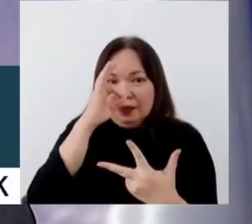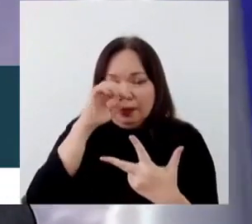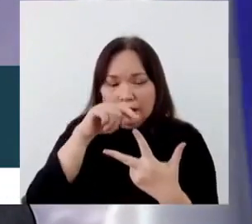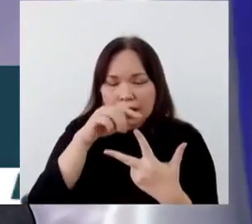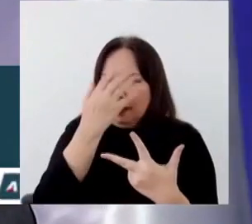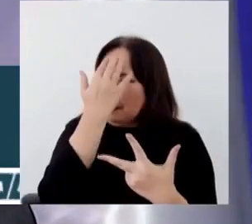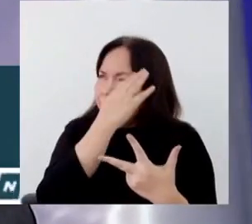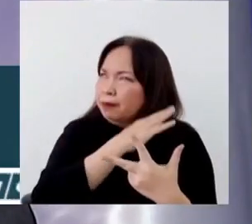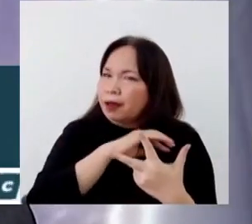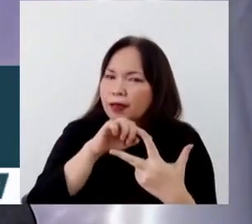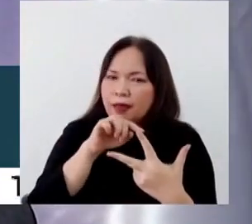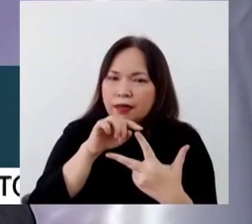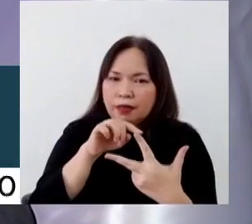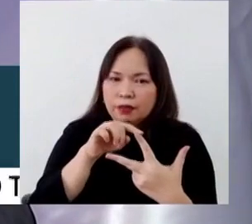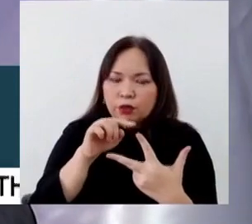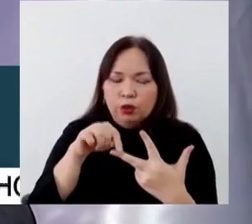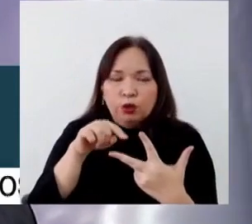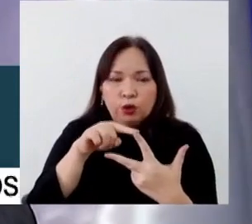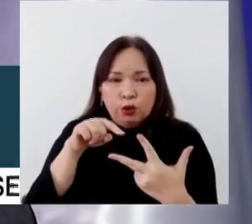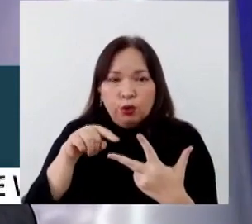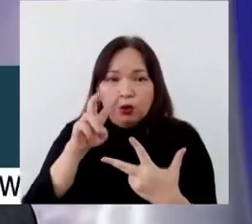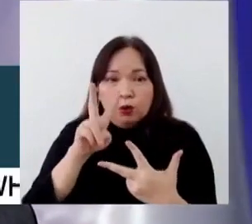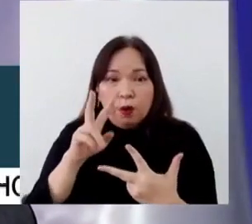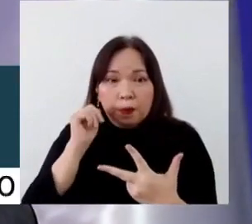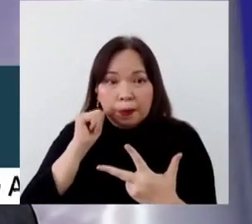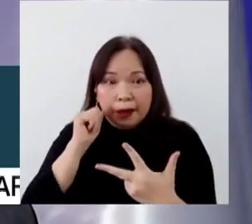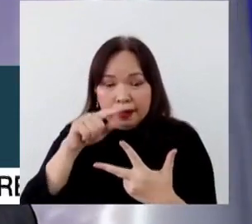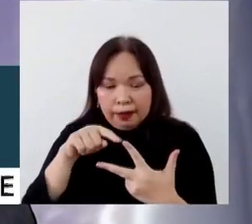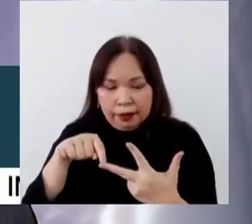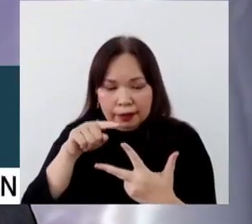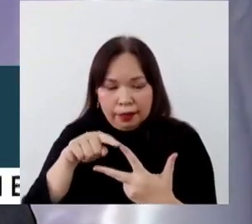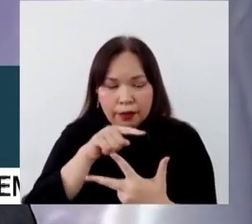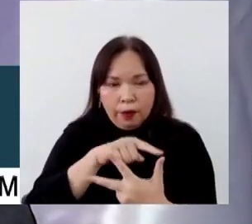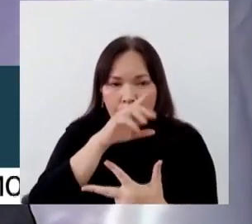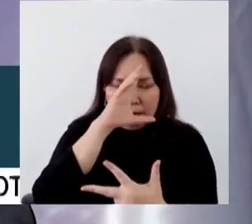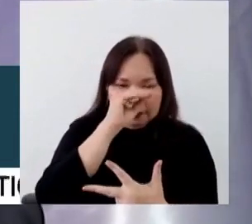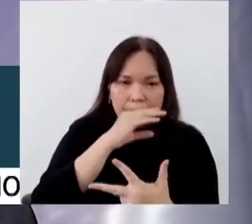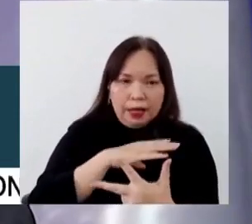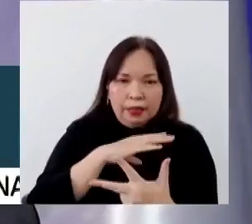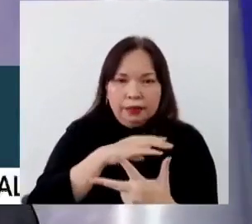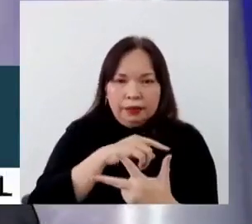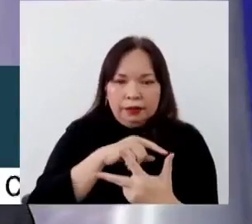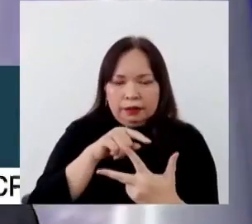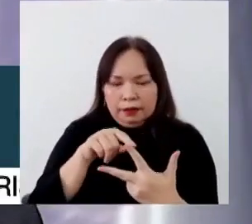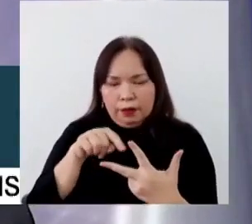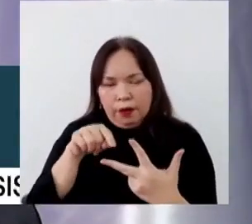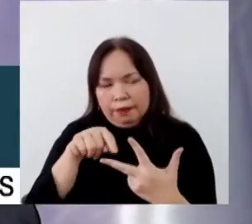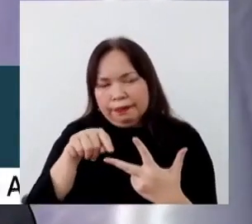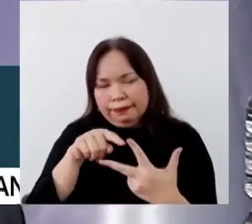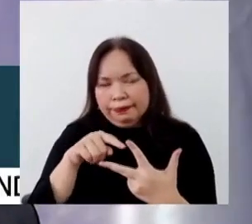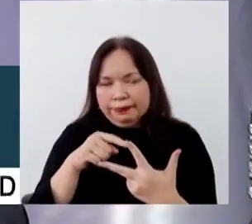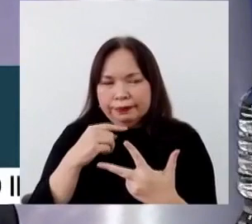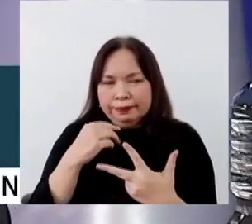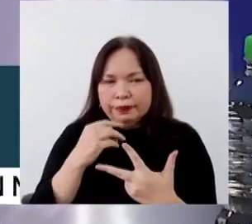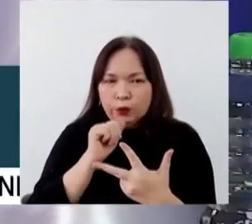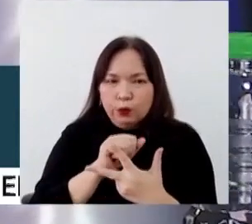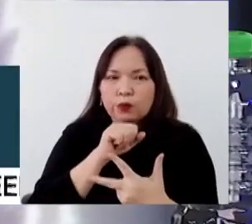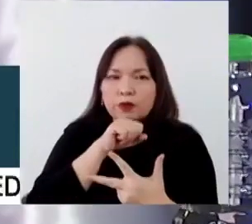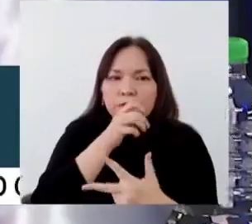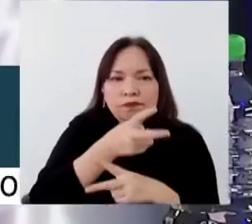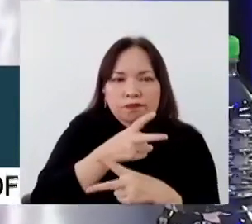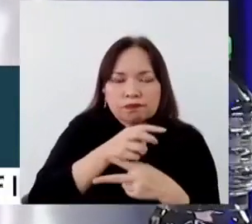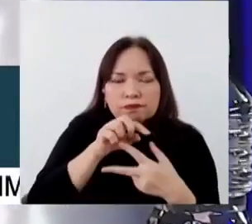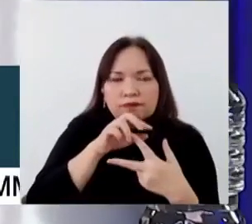unfortunately. So it's two women and one man. Pia Gutierrez, ABS-CBN. Sir, to confirm,